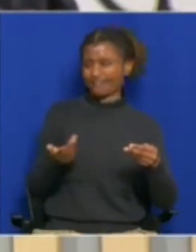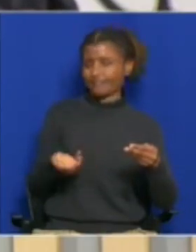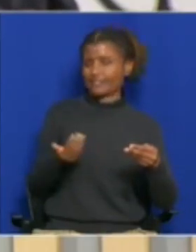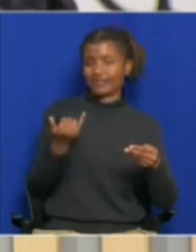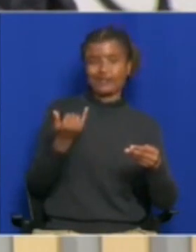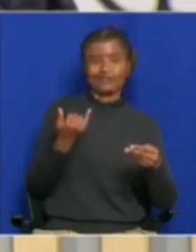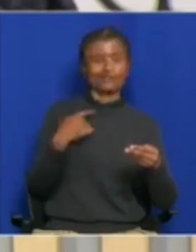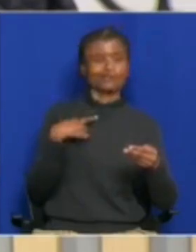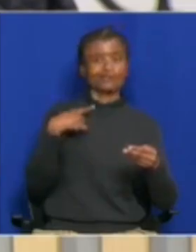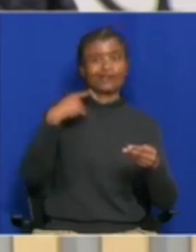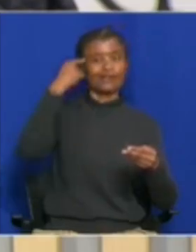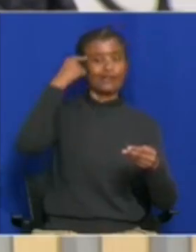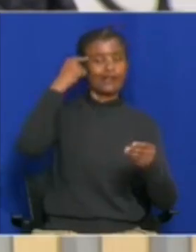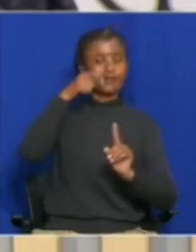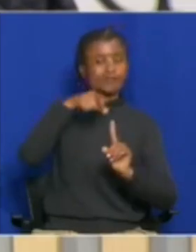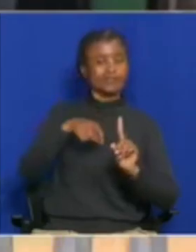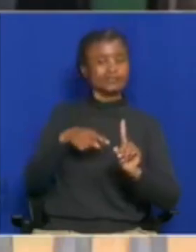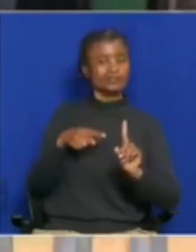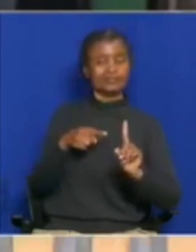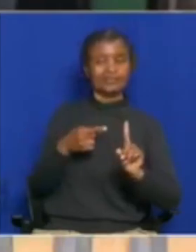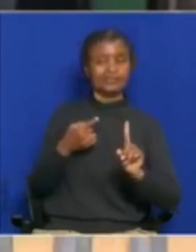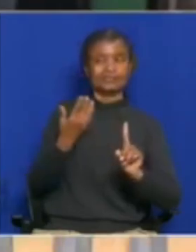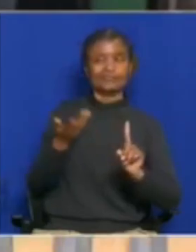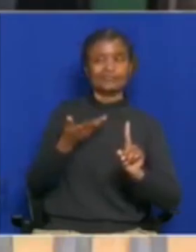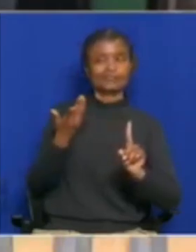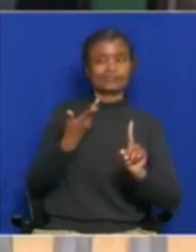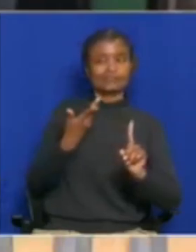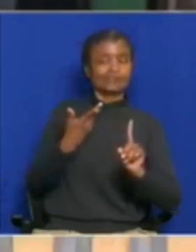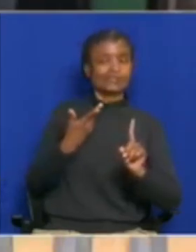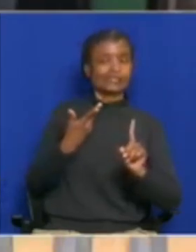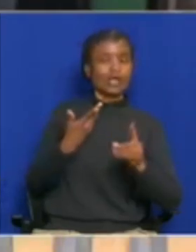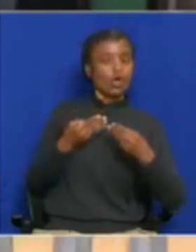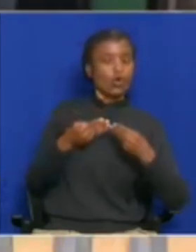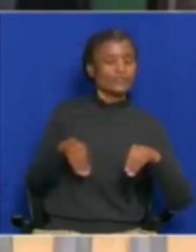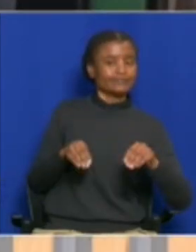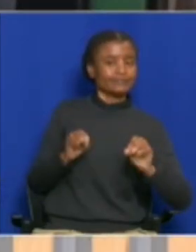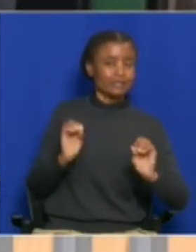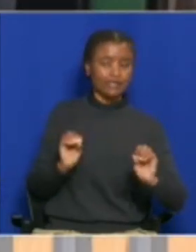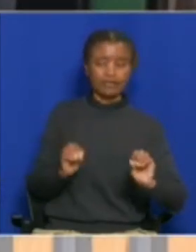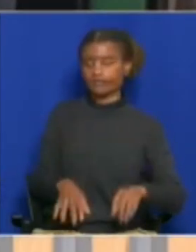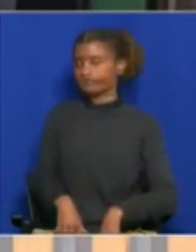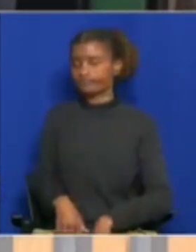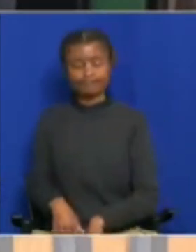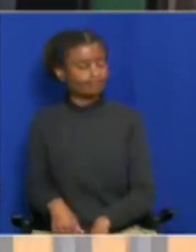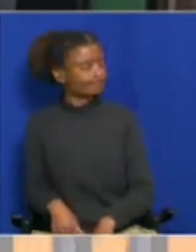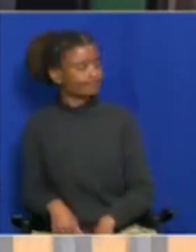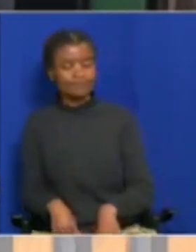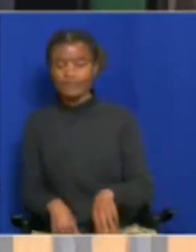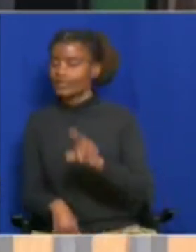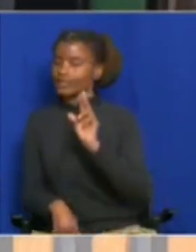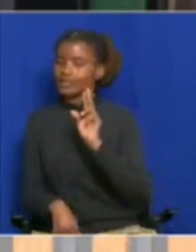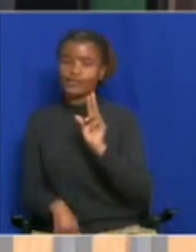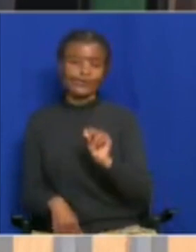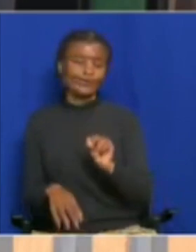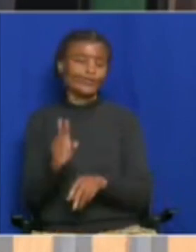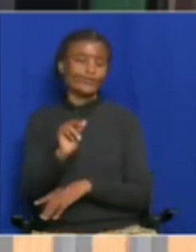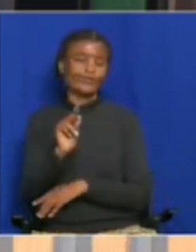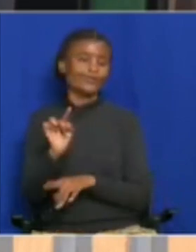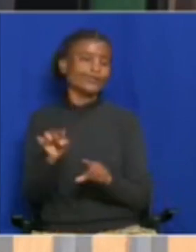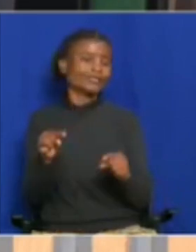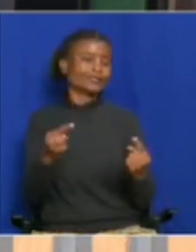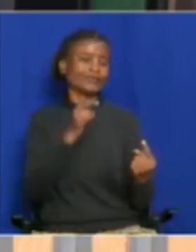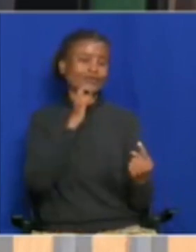reasonable man. No. You can't obfuscate issues in the manner in which you are saying. You said